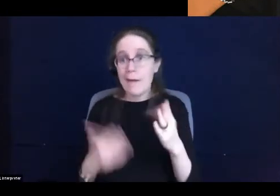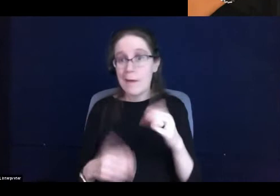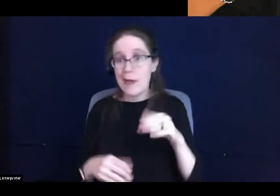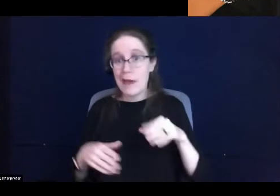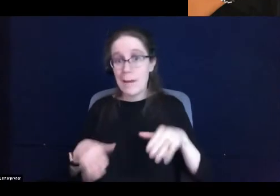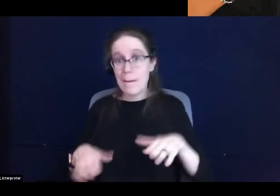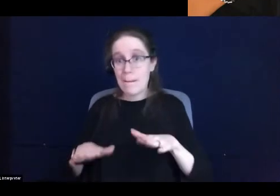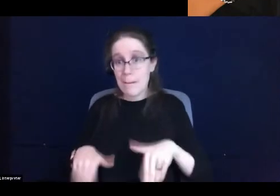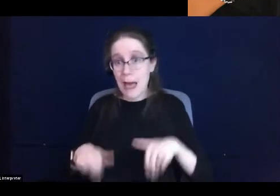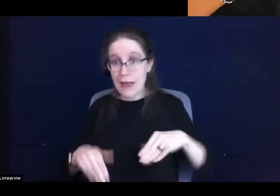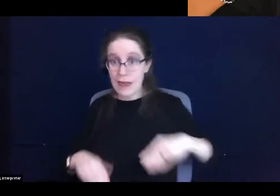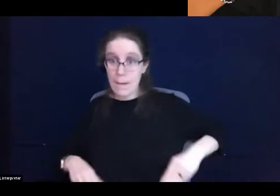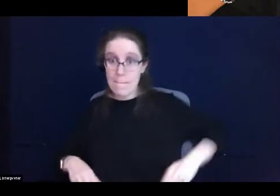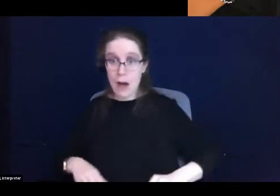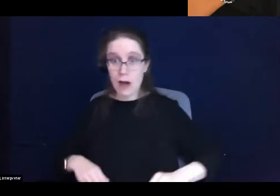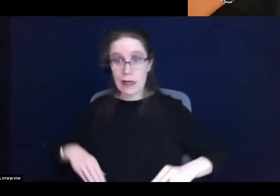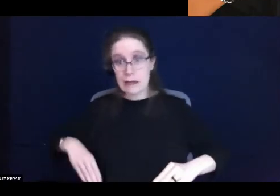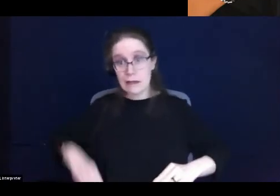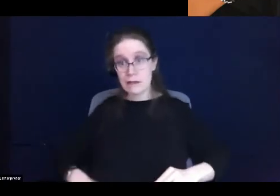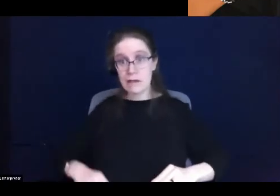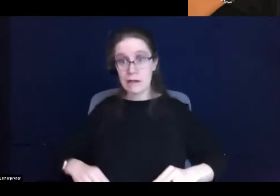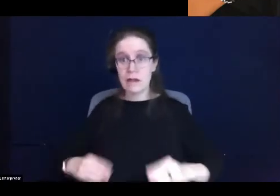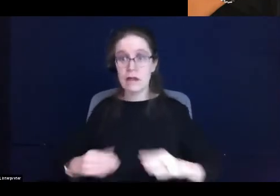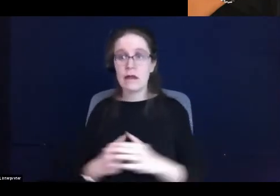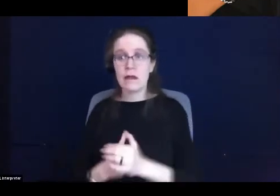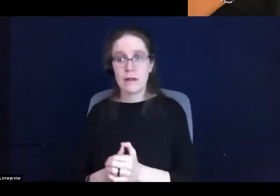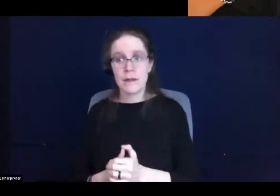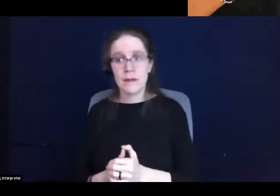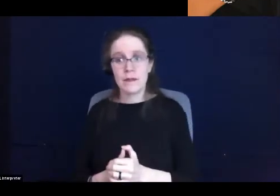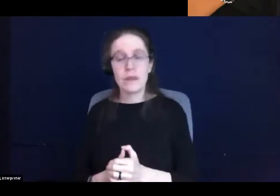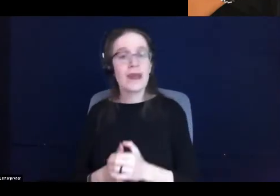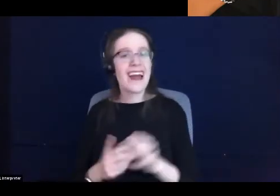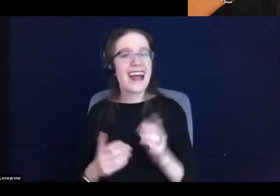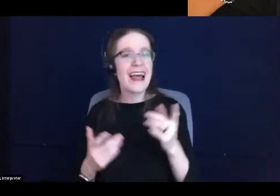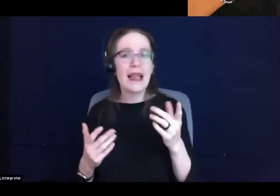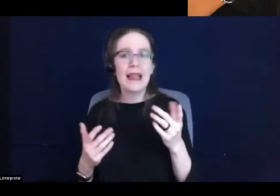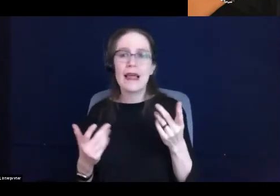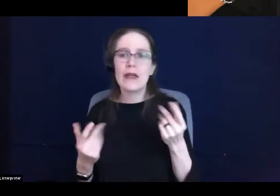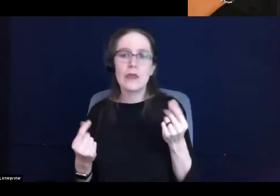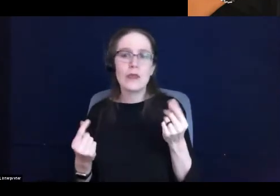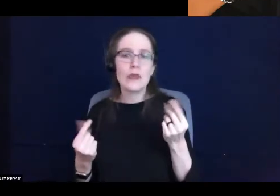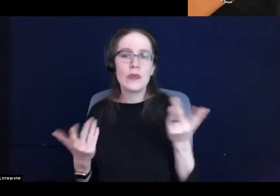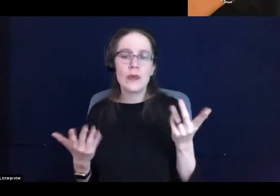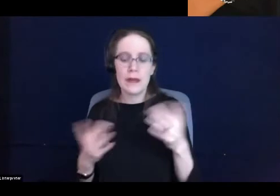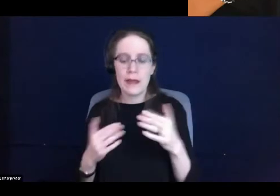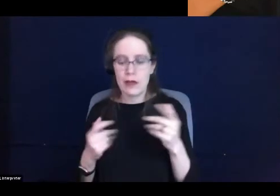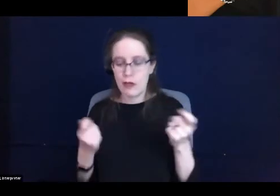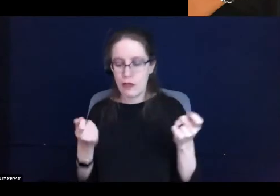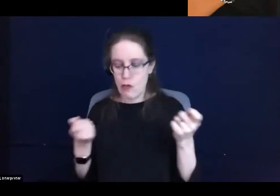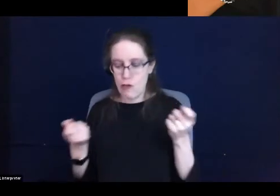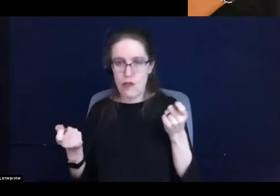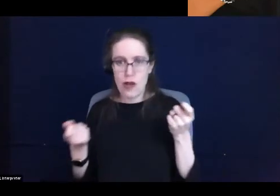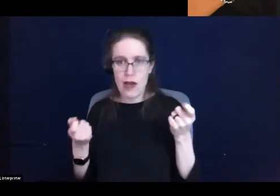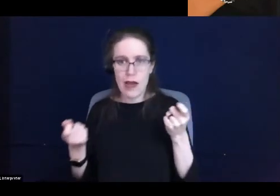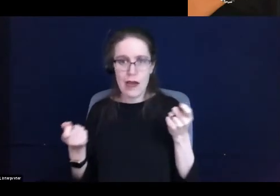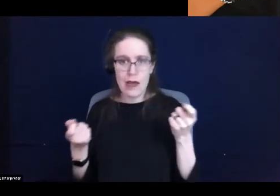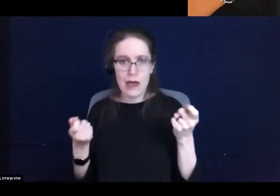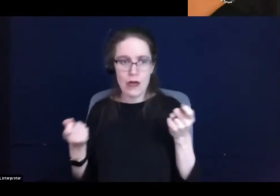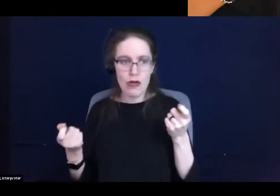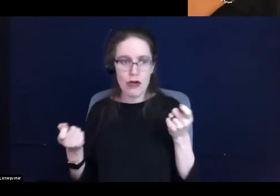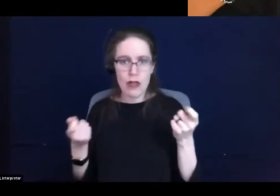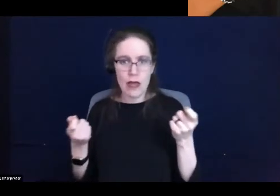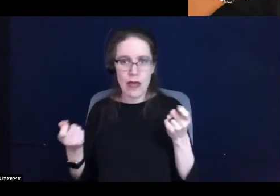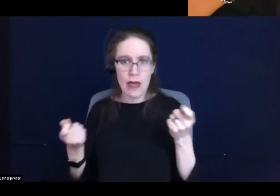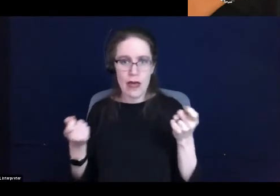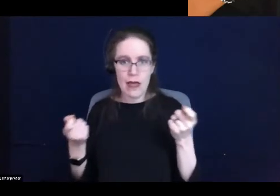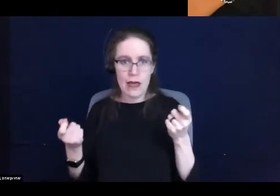each side of the pockets of your pants. And what they do is just regulate the survivor so that they are